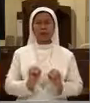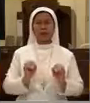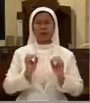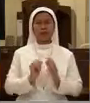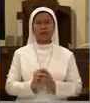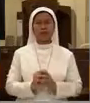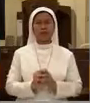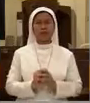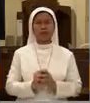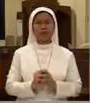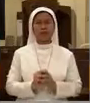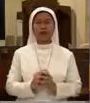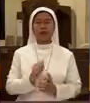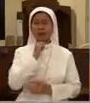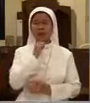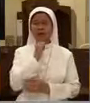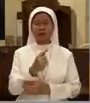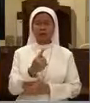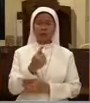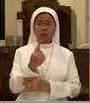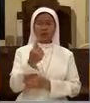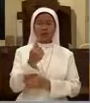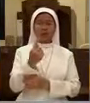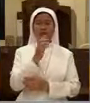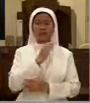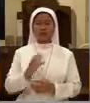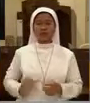Not a single Christian in that area.